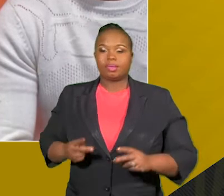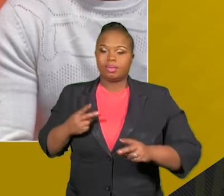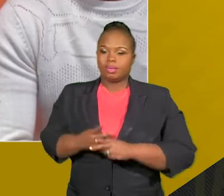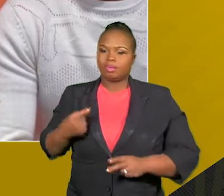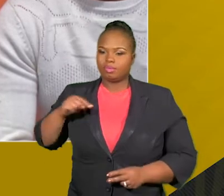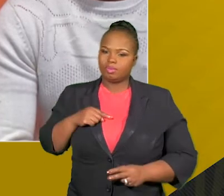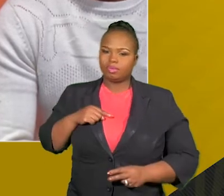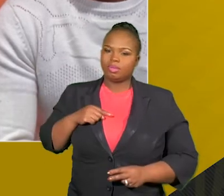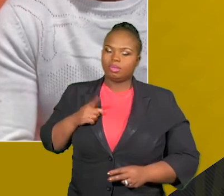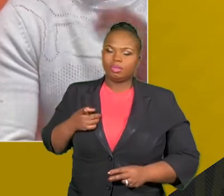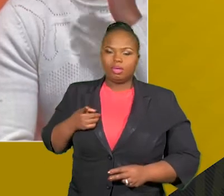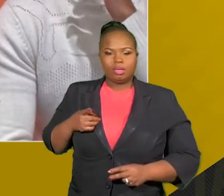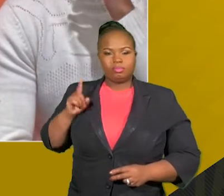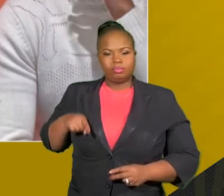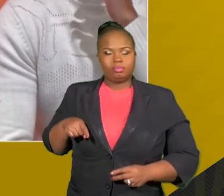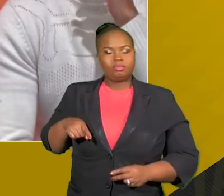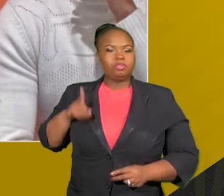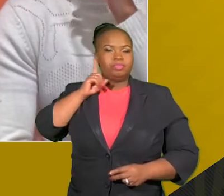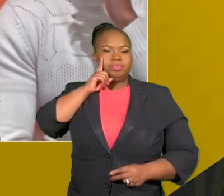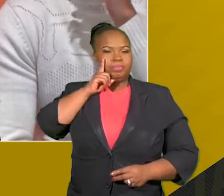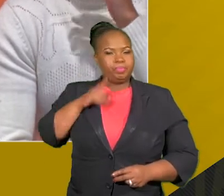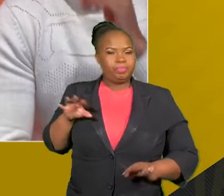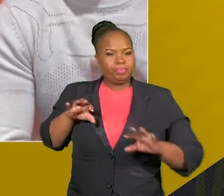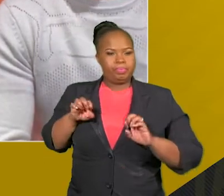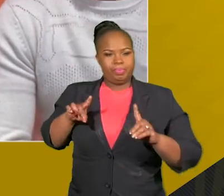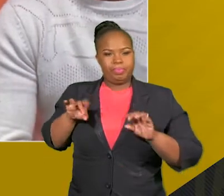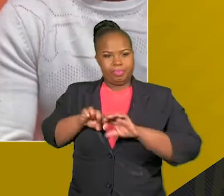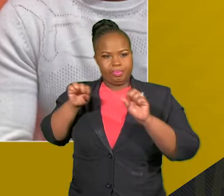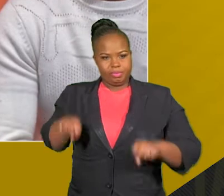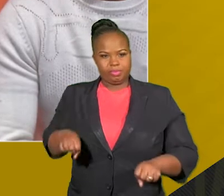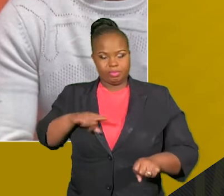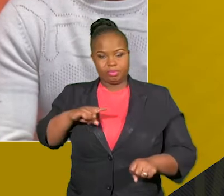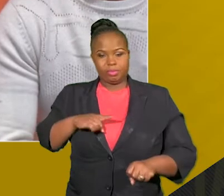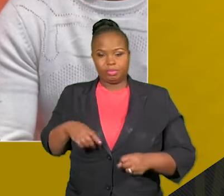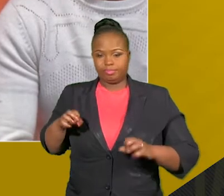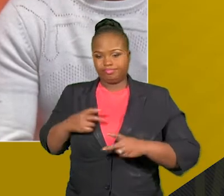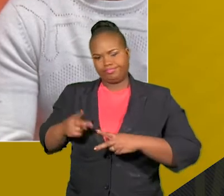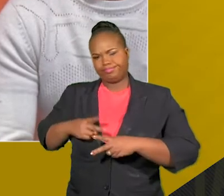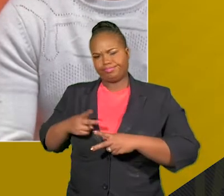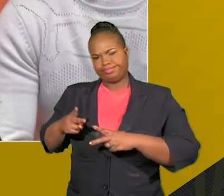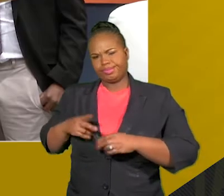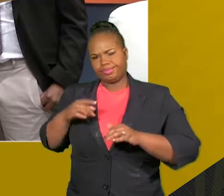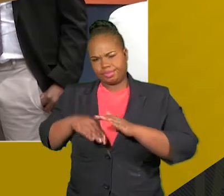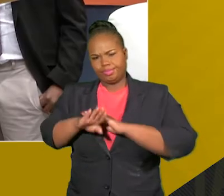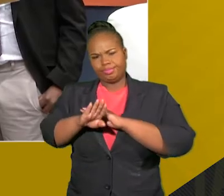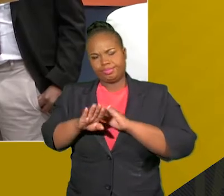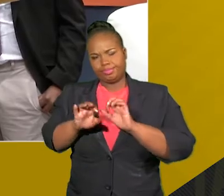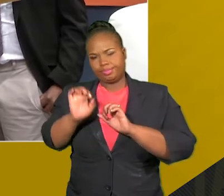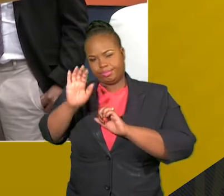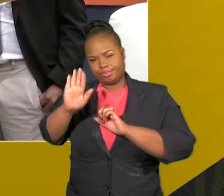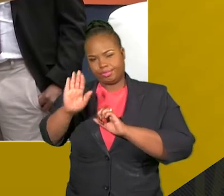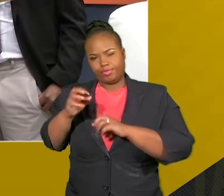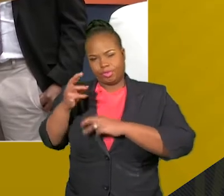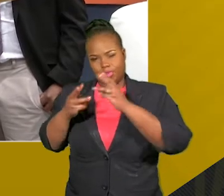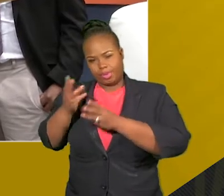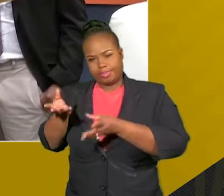get into what I would call a fourfold education system, where we have academic education that prepares people for the corporate world, cultural education that helps